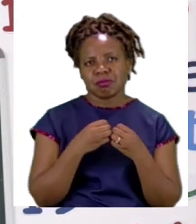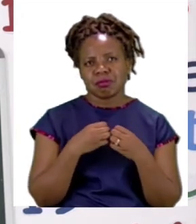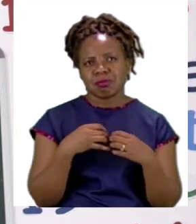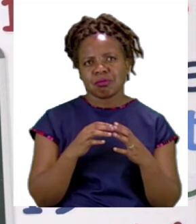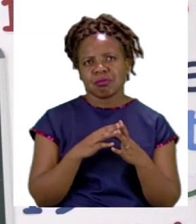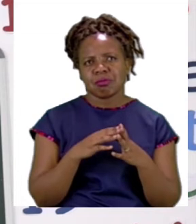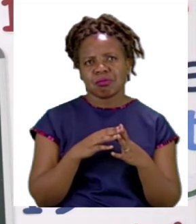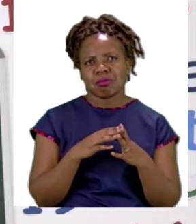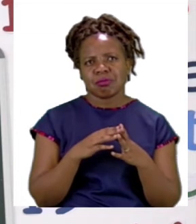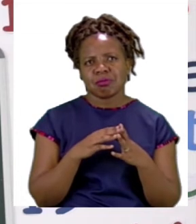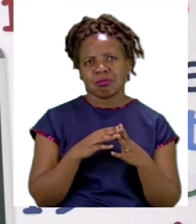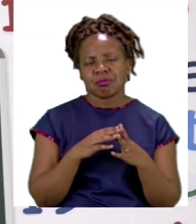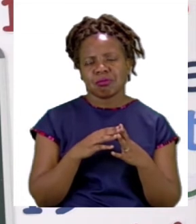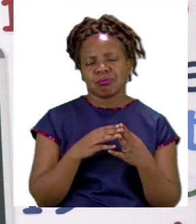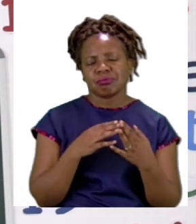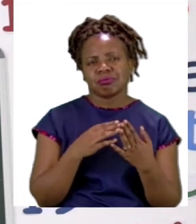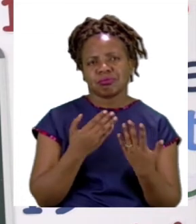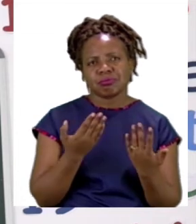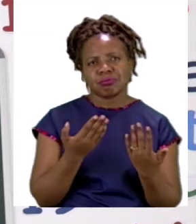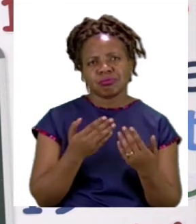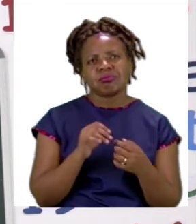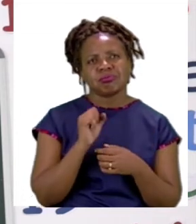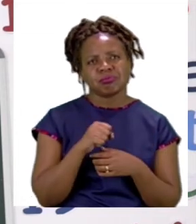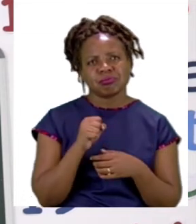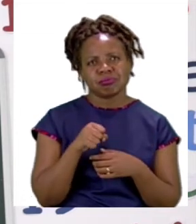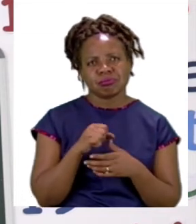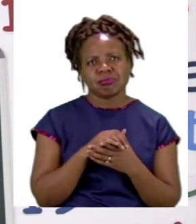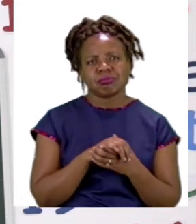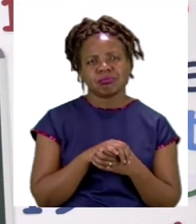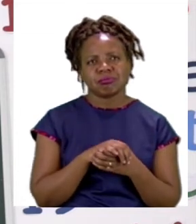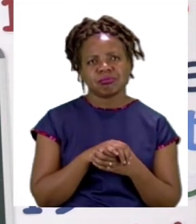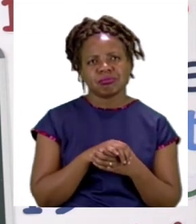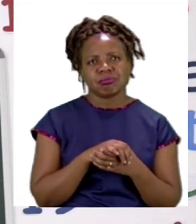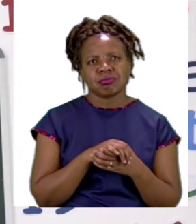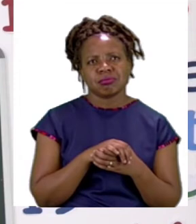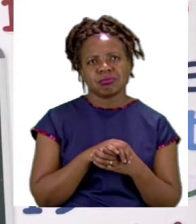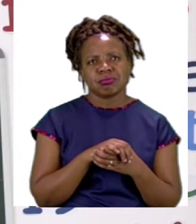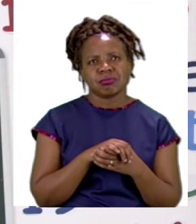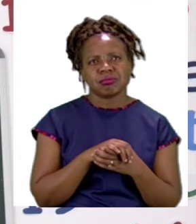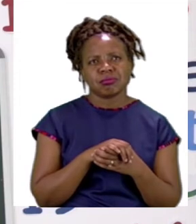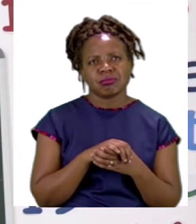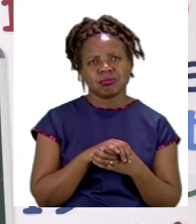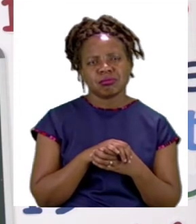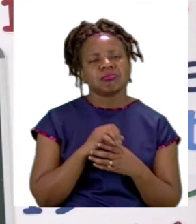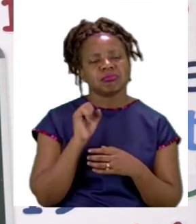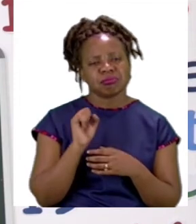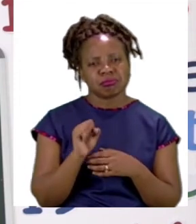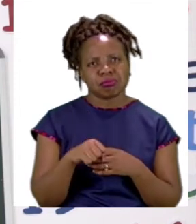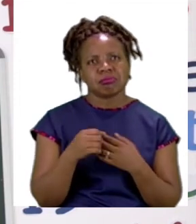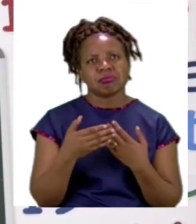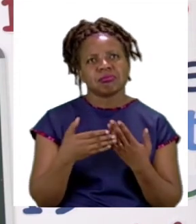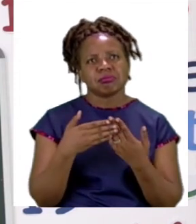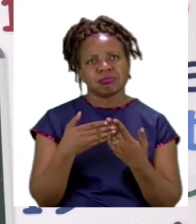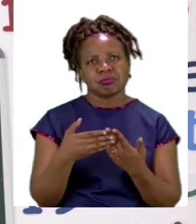Grandpa Hundreds will say, okay, Mr. Tens, I'm going to give you 10.